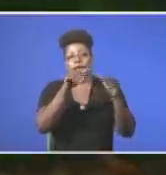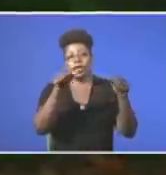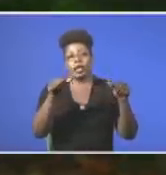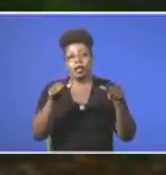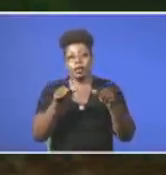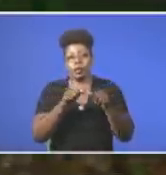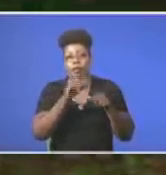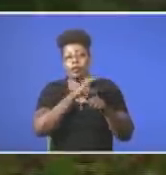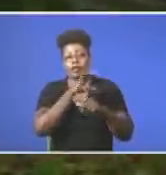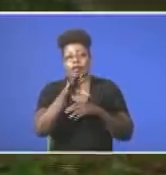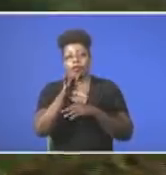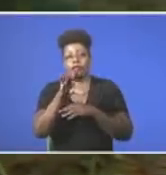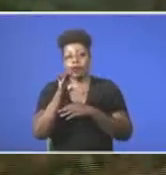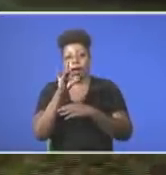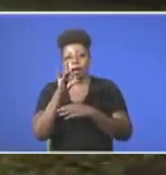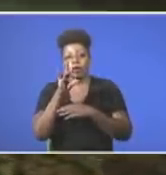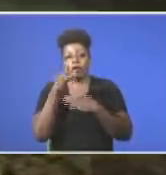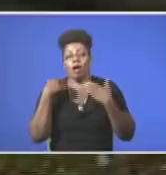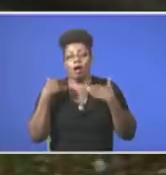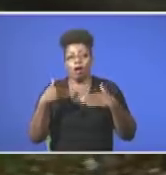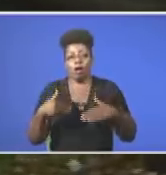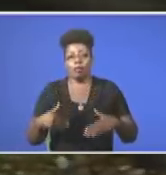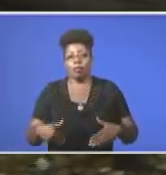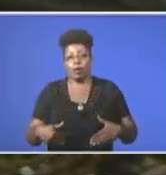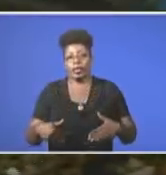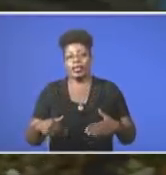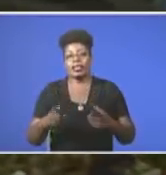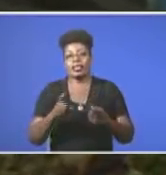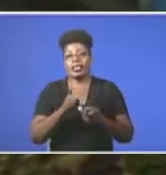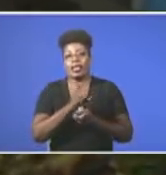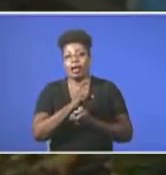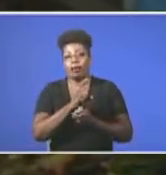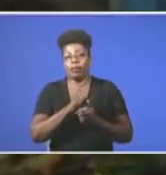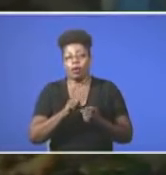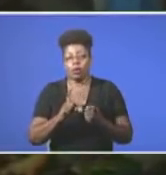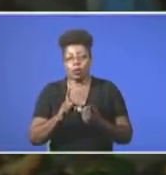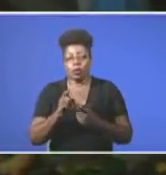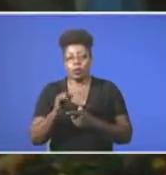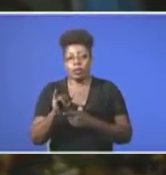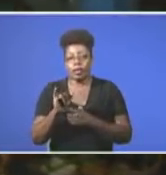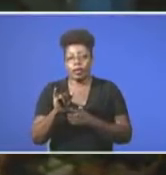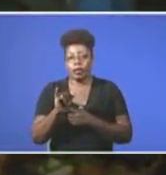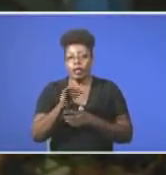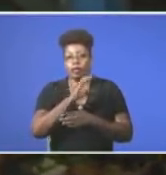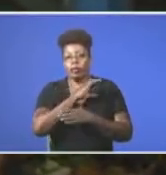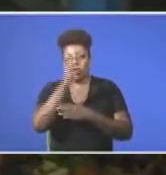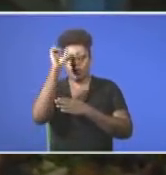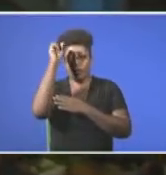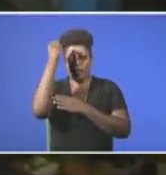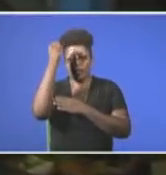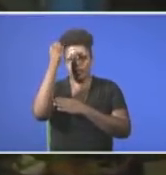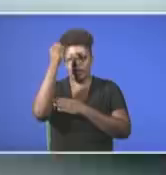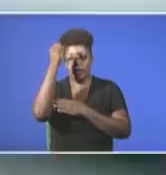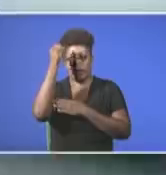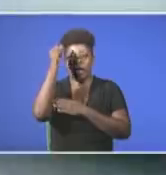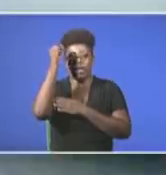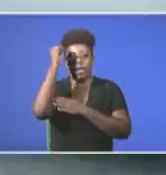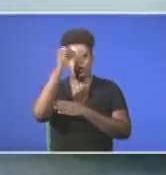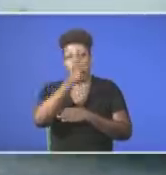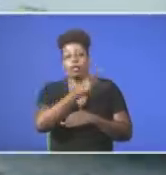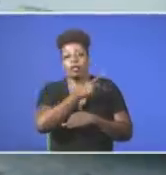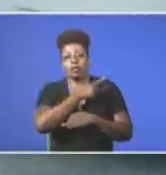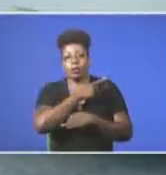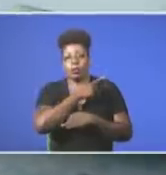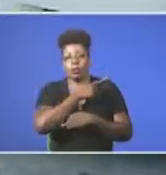partially decomposed body in an abandoned home. Police press liaison officer Superintendent Shanta Knowles provided us